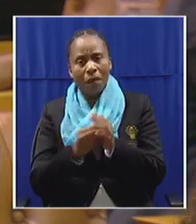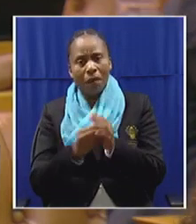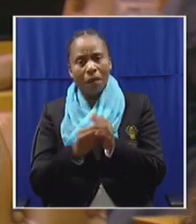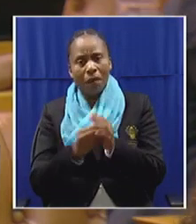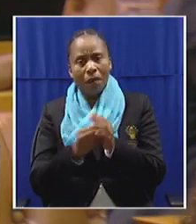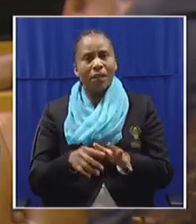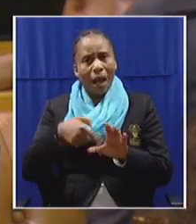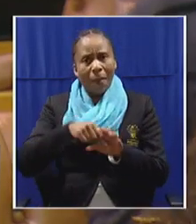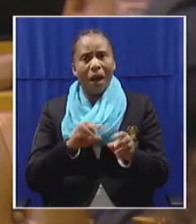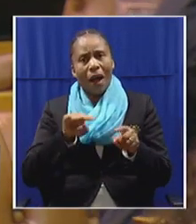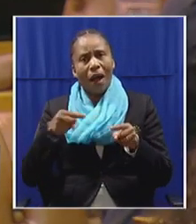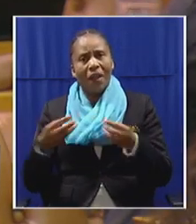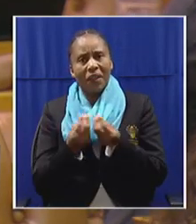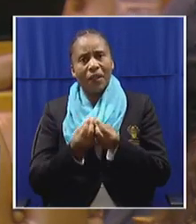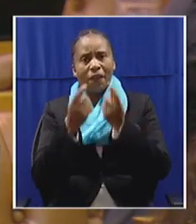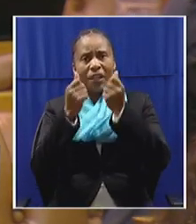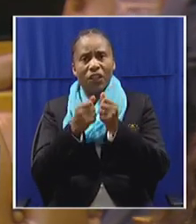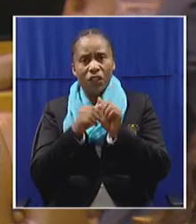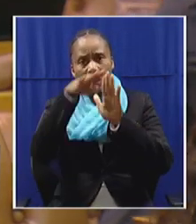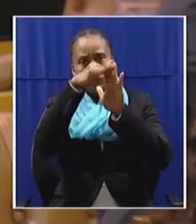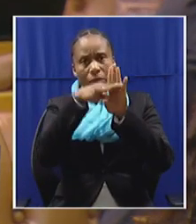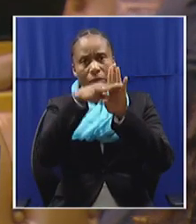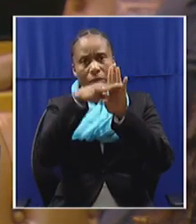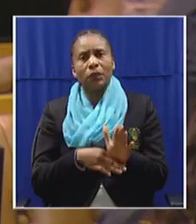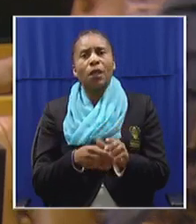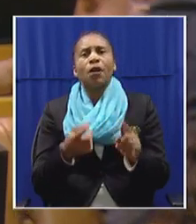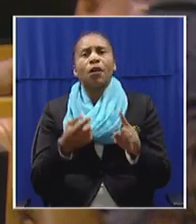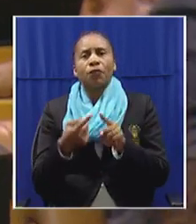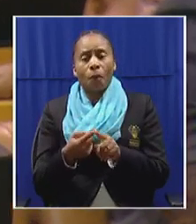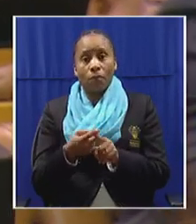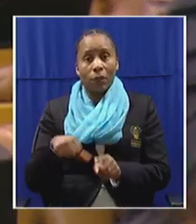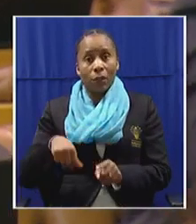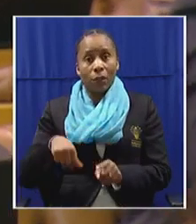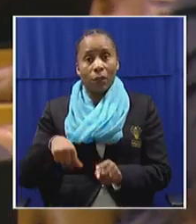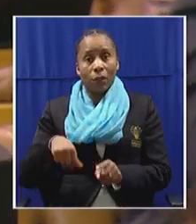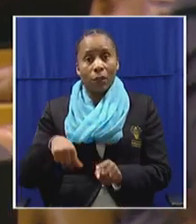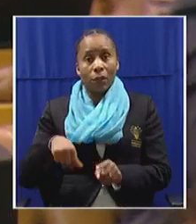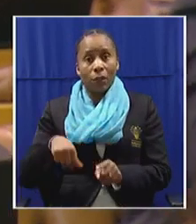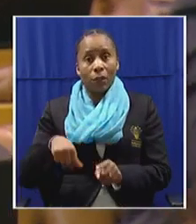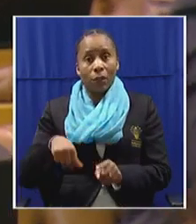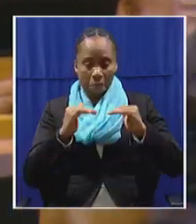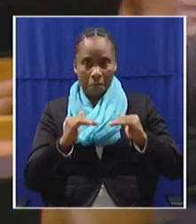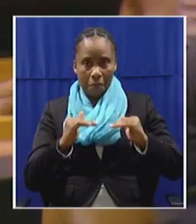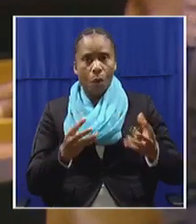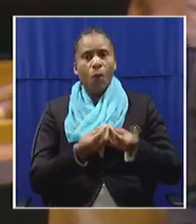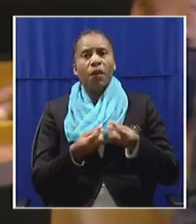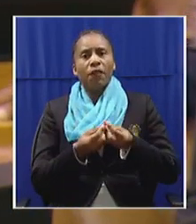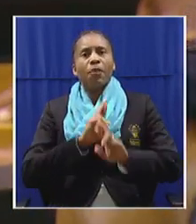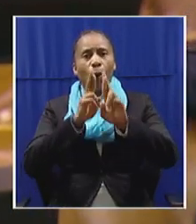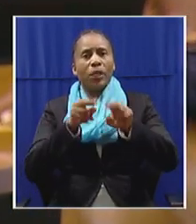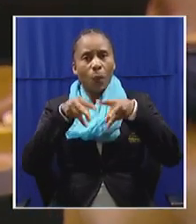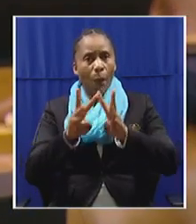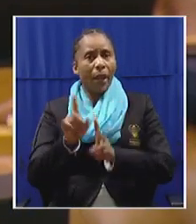the financial statements submitted for audit by municipalities are inconsistent with the reporting format. The